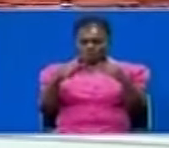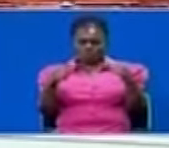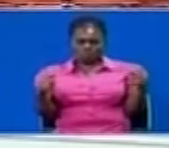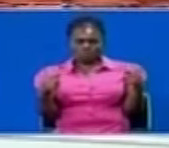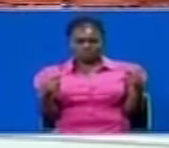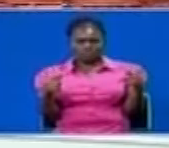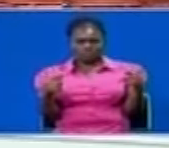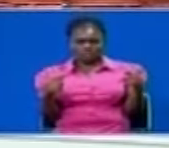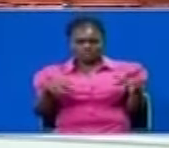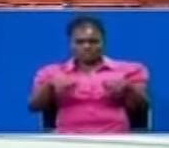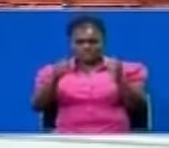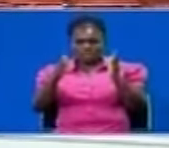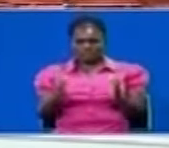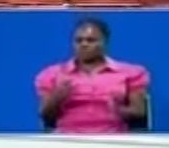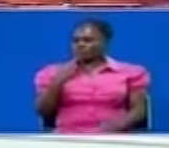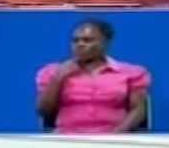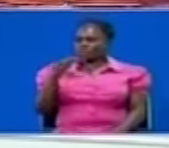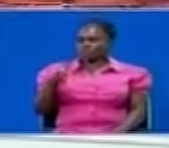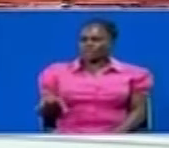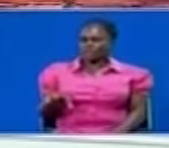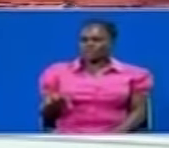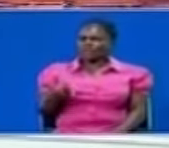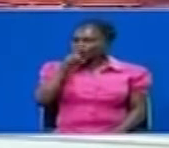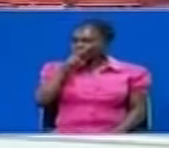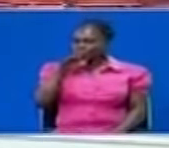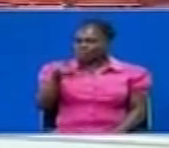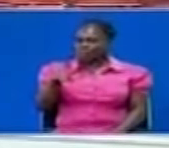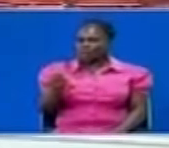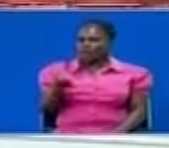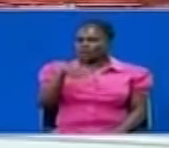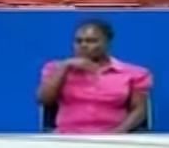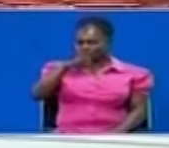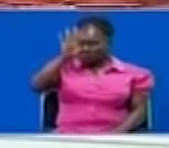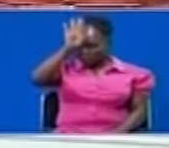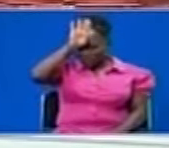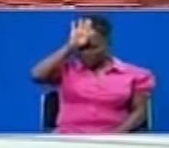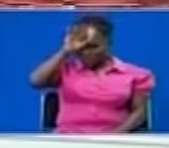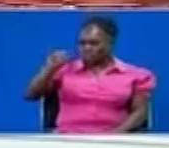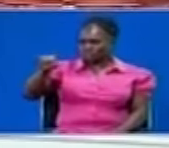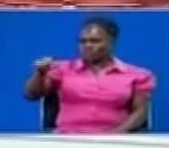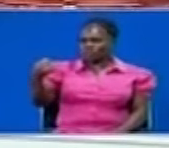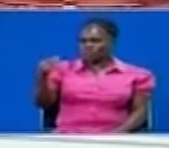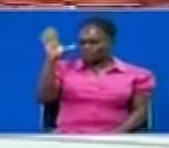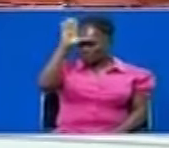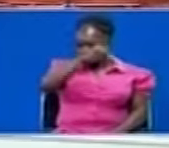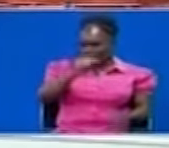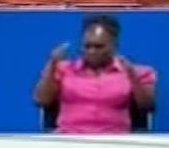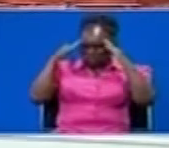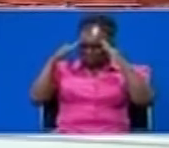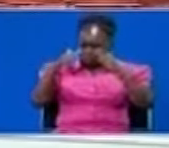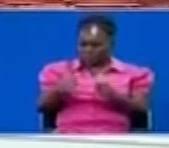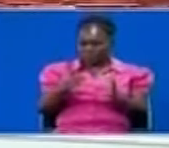Kwale, KANU chairman Gideon Moi told party members that he was disappointed by what he called Jubilee's lack of commitment